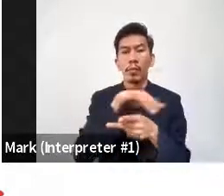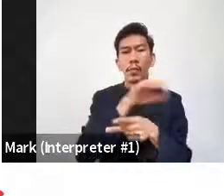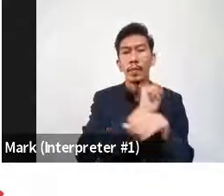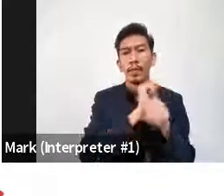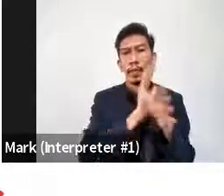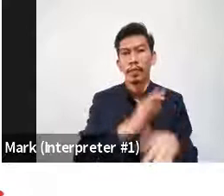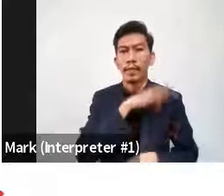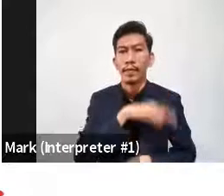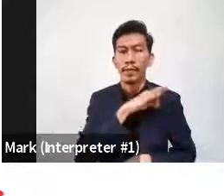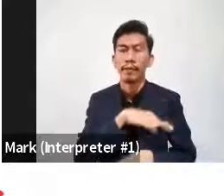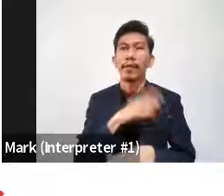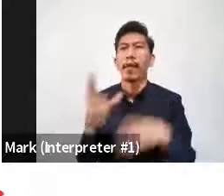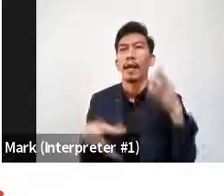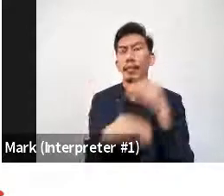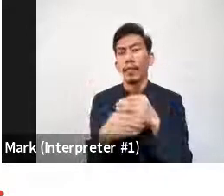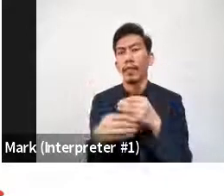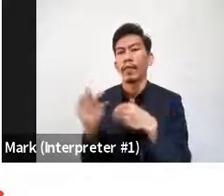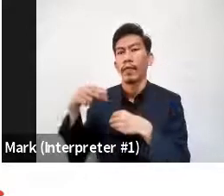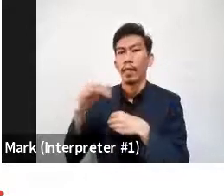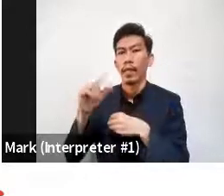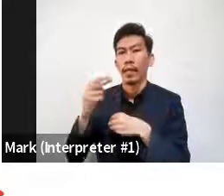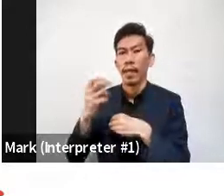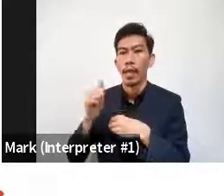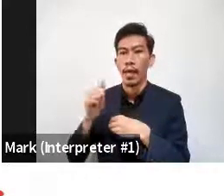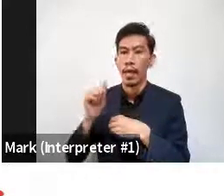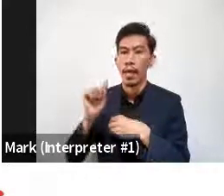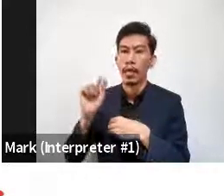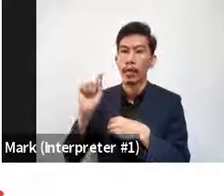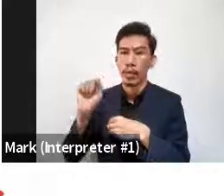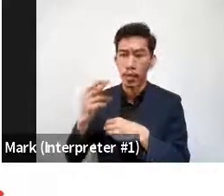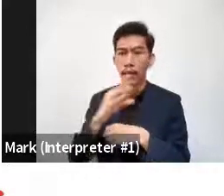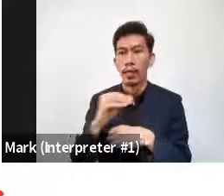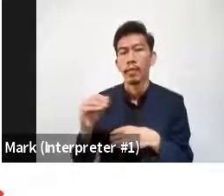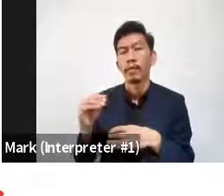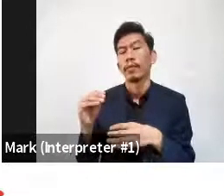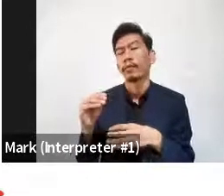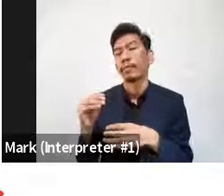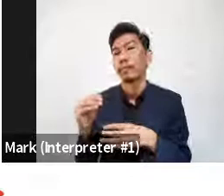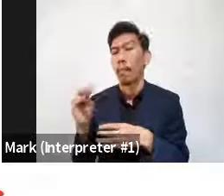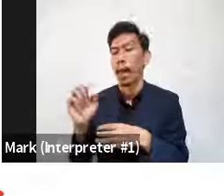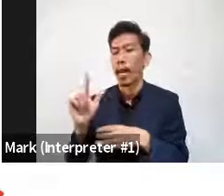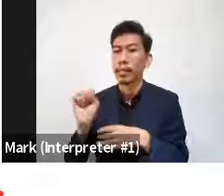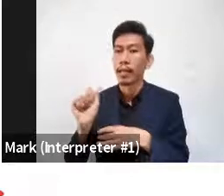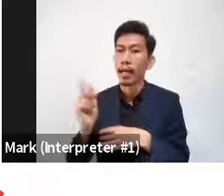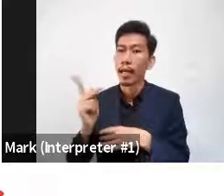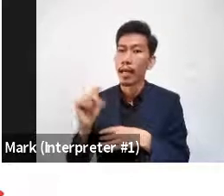the PhilHealth, Cancer Assistance Fund, and even Malasakit Center. This policy will